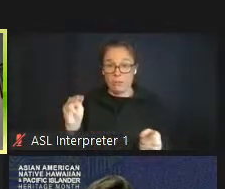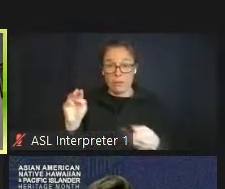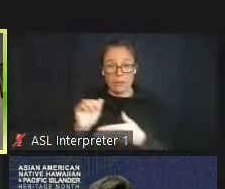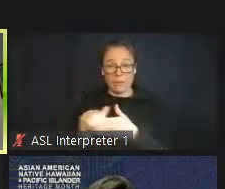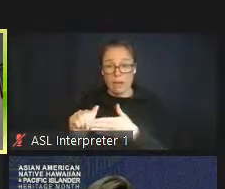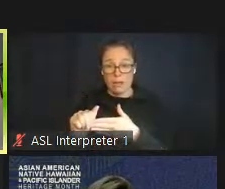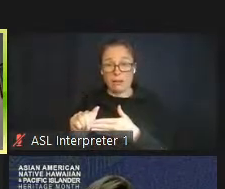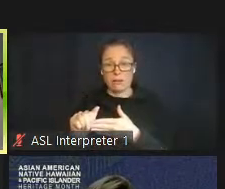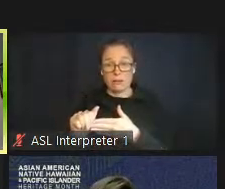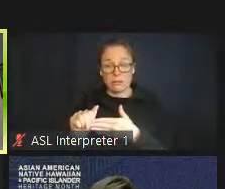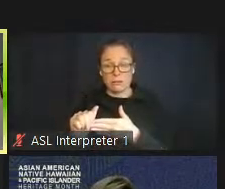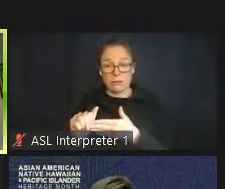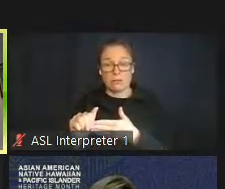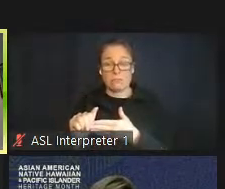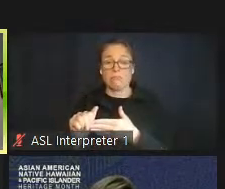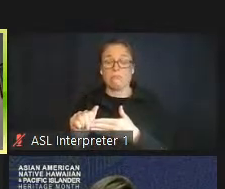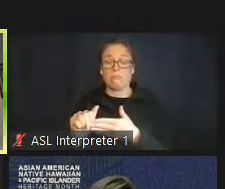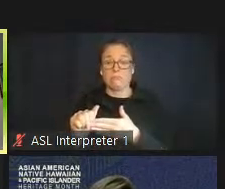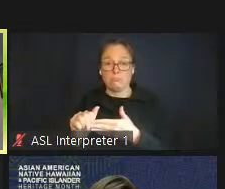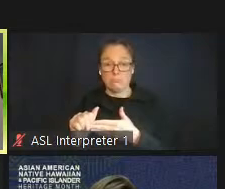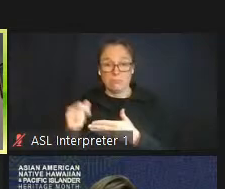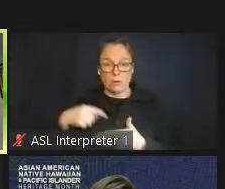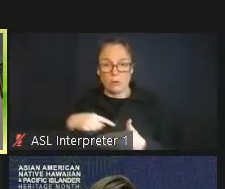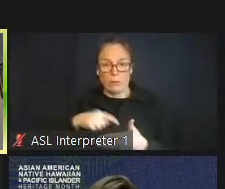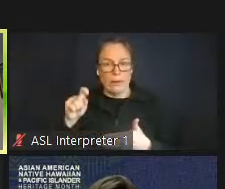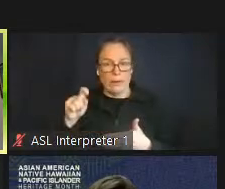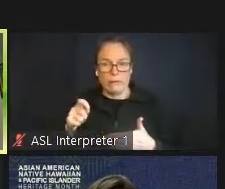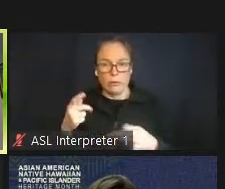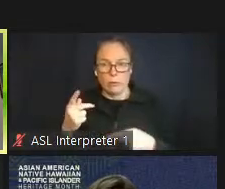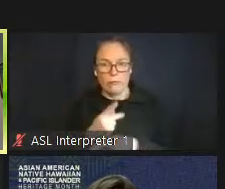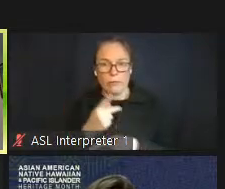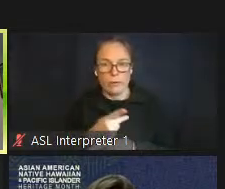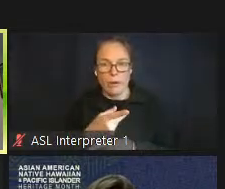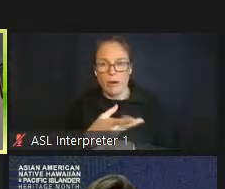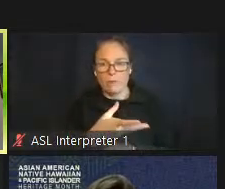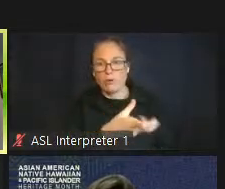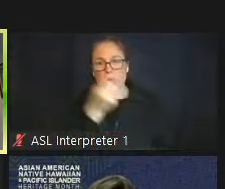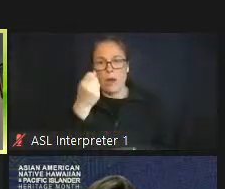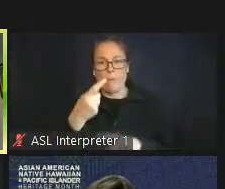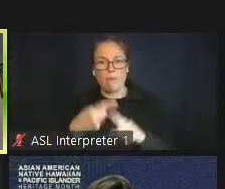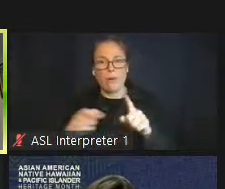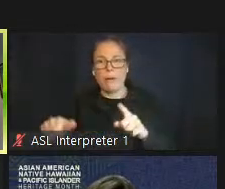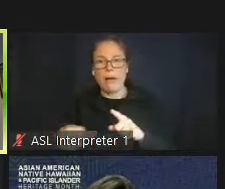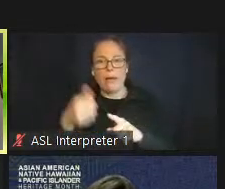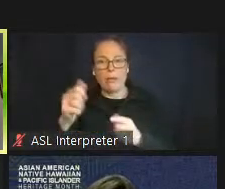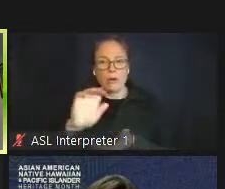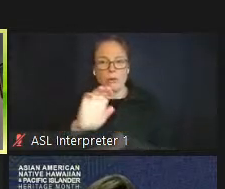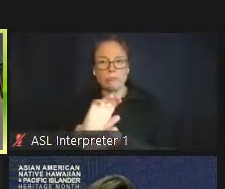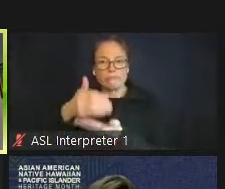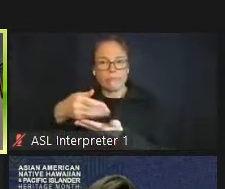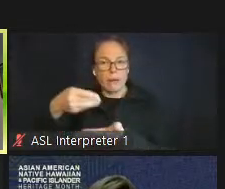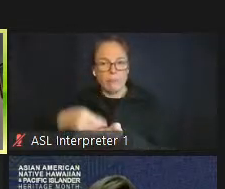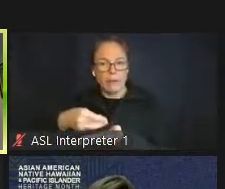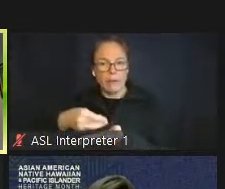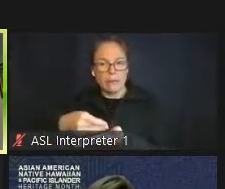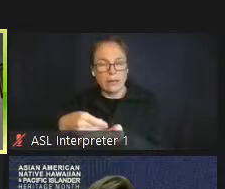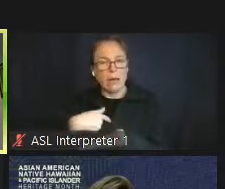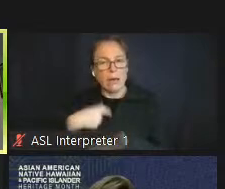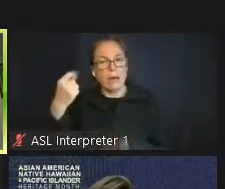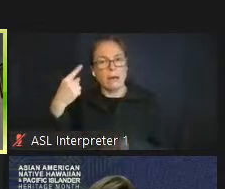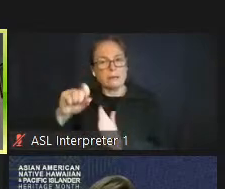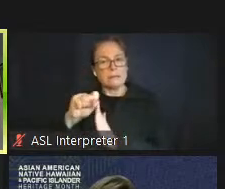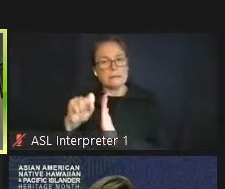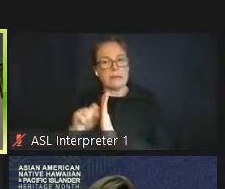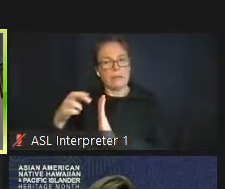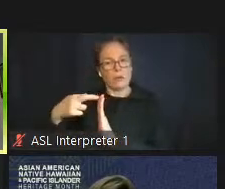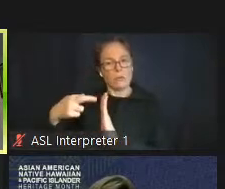backfill that and we're going to have to do from some other sources. I certainly understand the Oregon statutes under